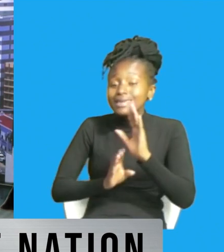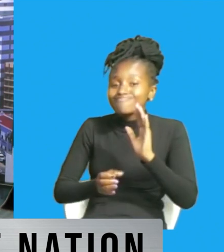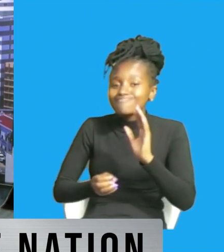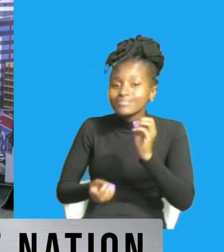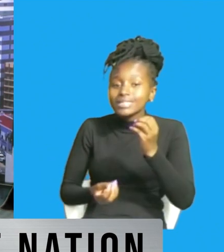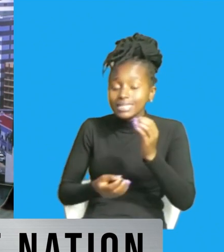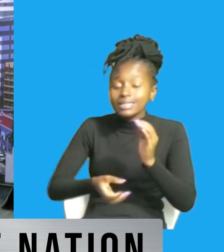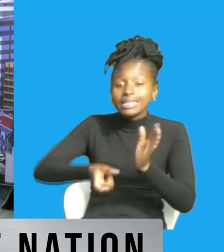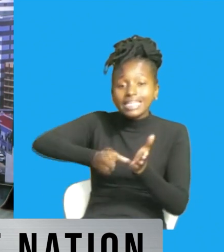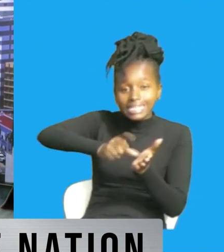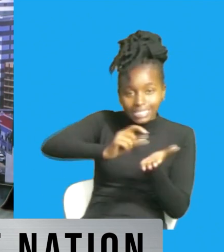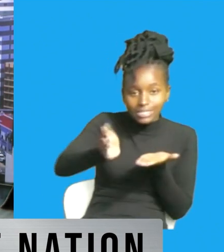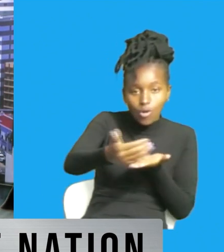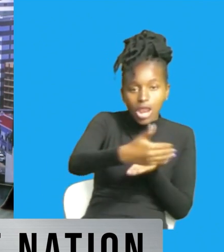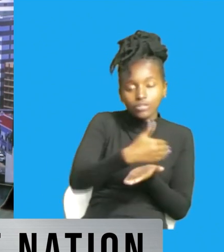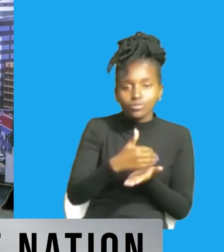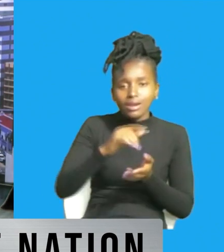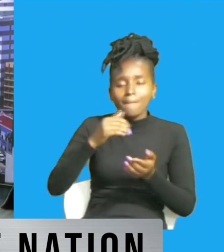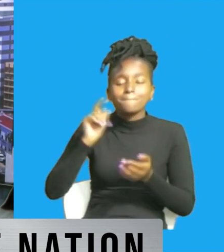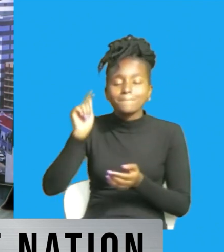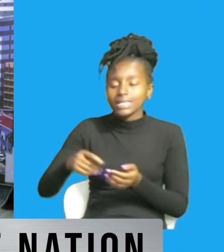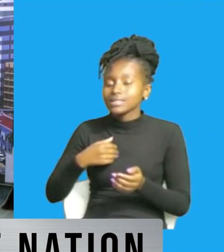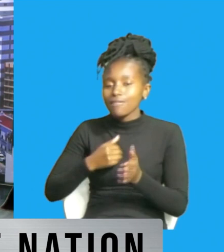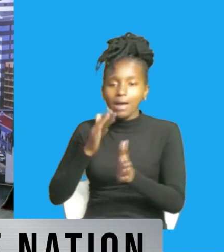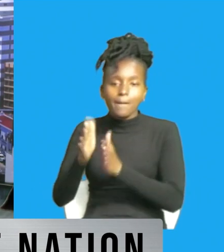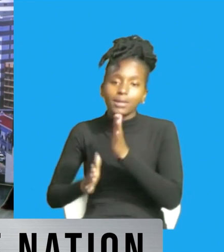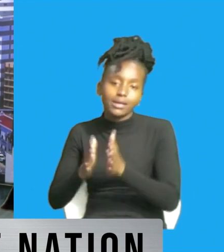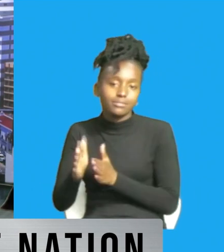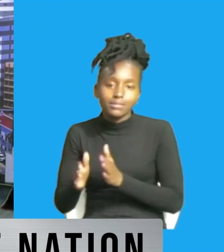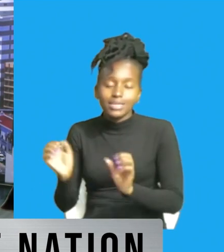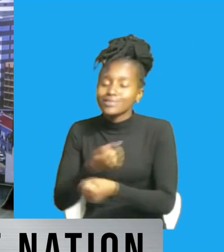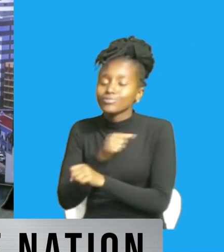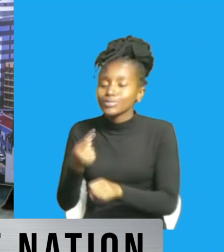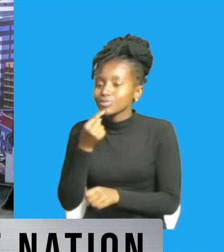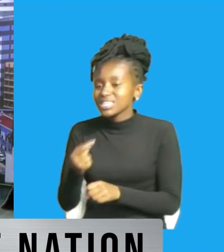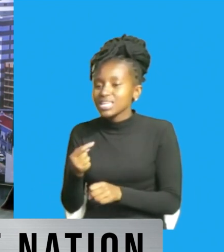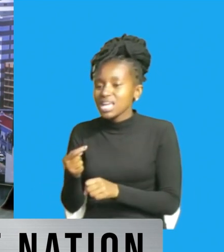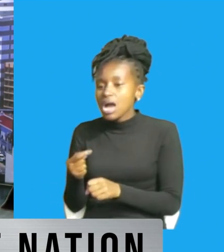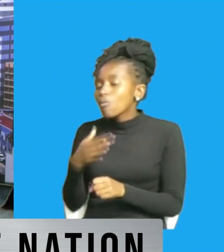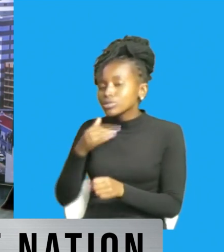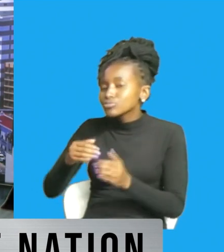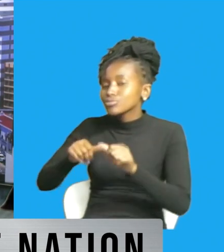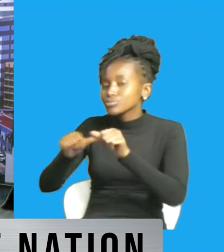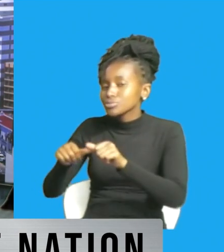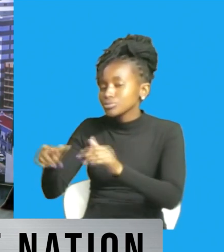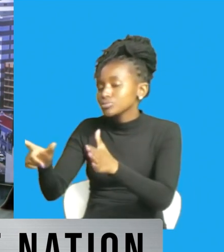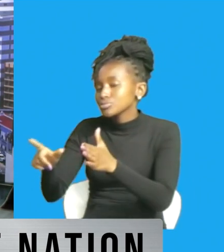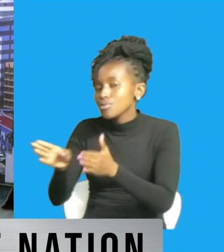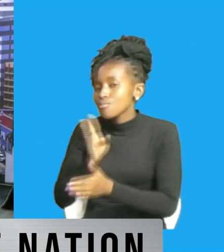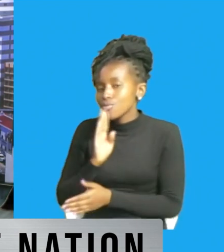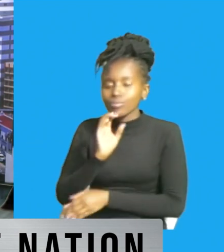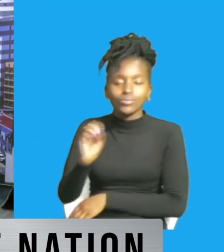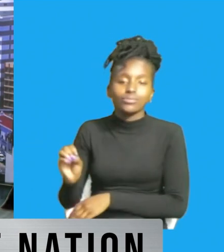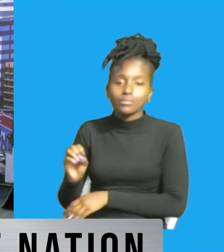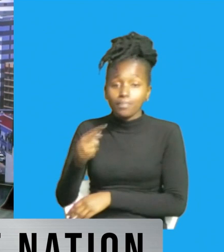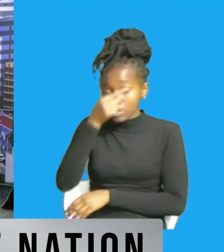a plan. Si ati ukuje tu useme sasa kesho tutachukua deni and then sasa watu walipwi sijui nini. And you know, Jonah, what happens